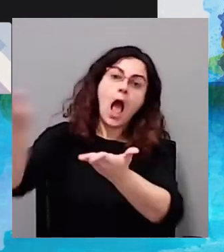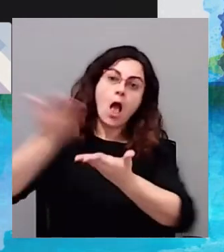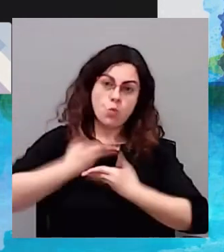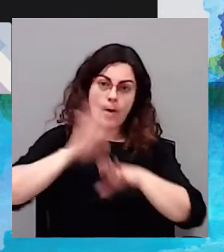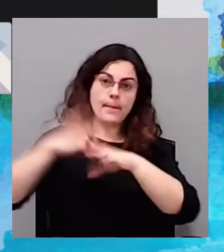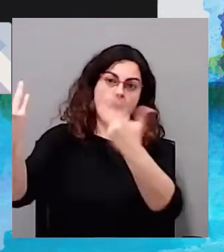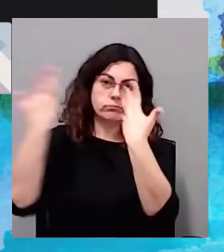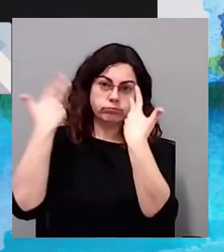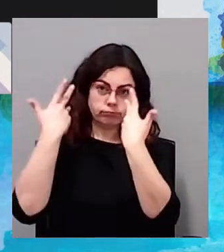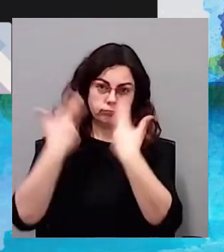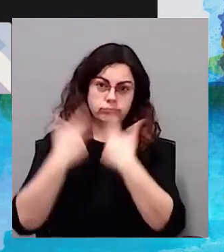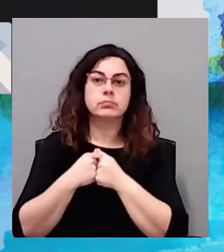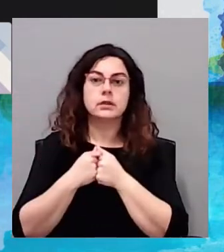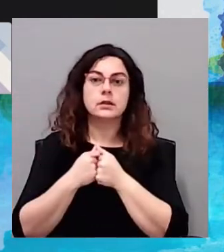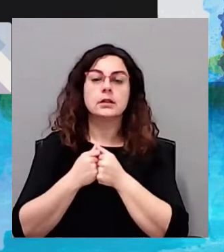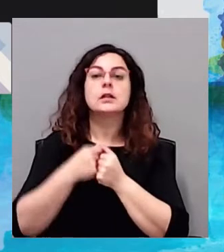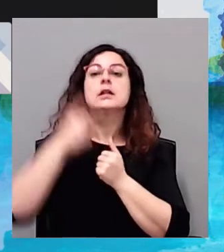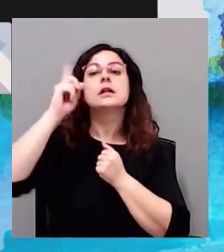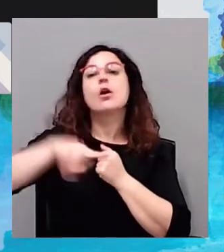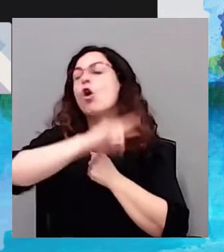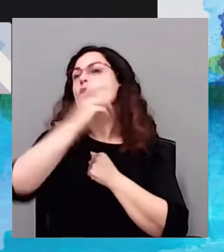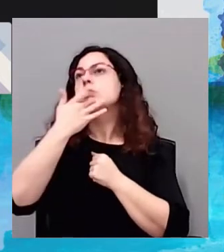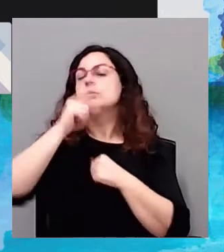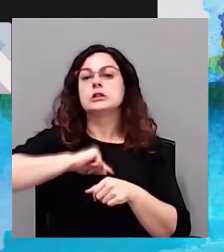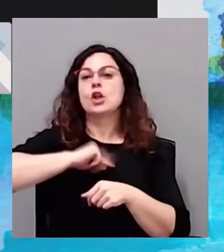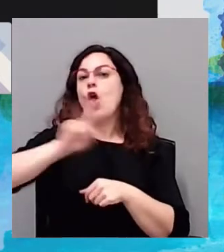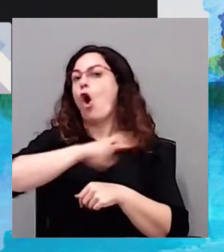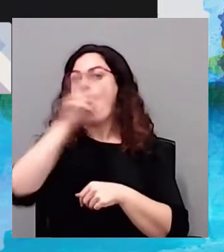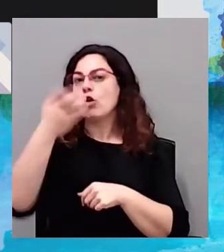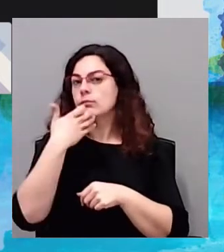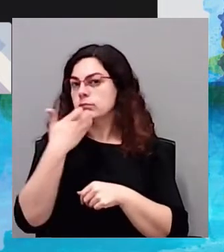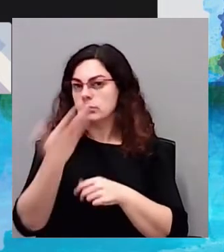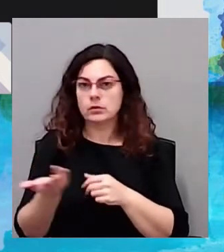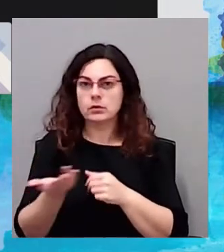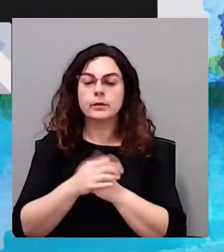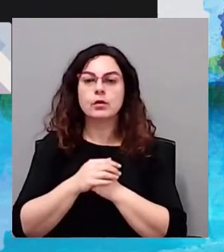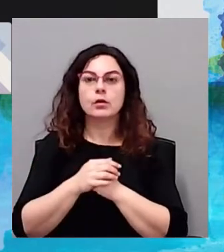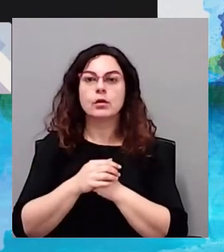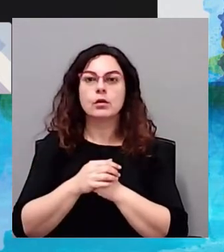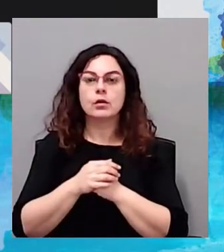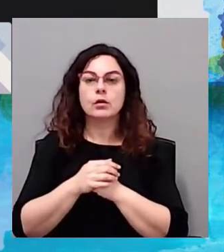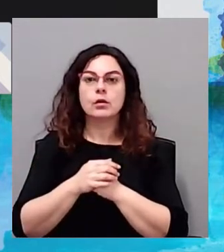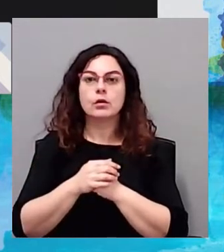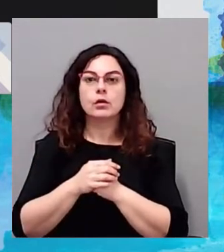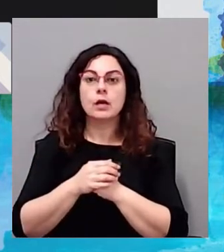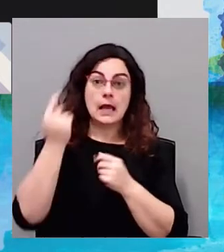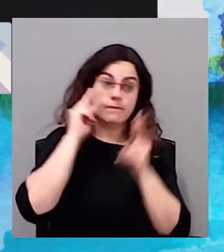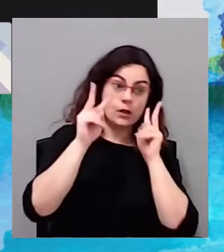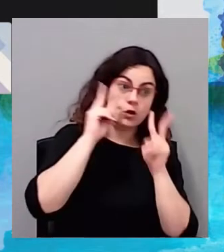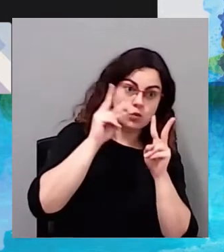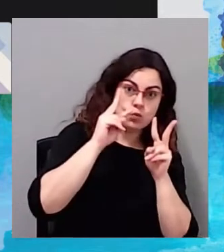with people with low vision to consult before we put together these guided